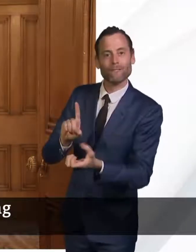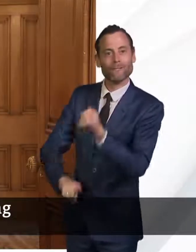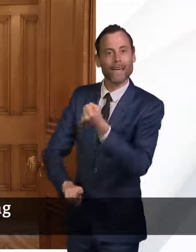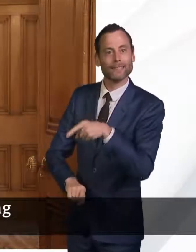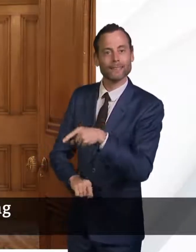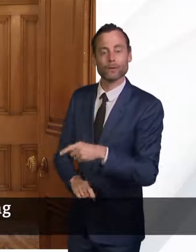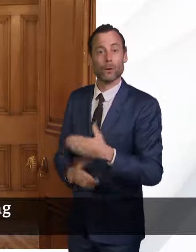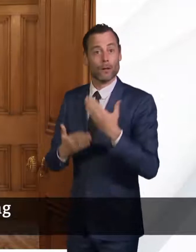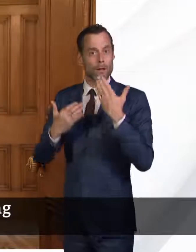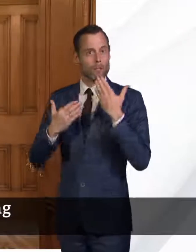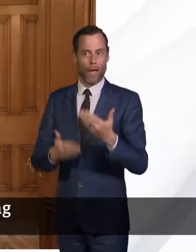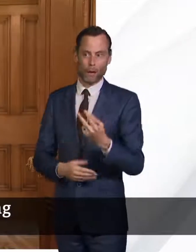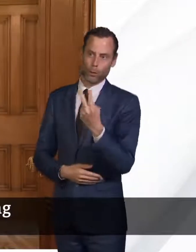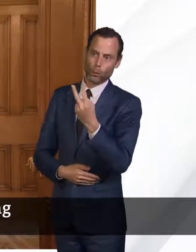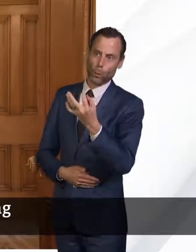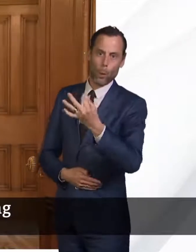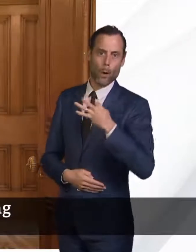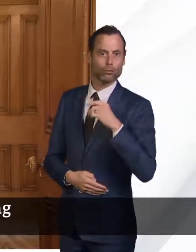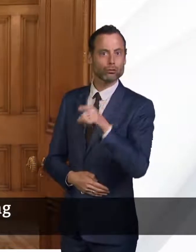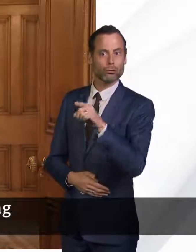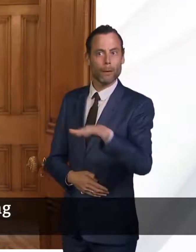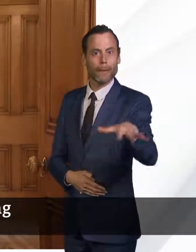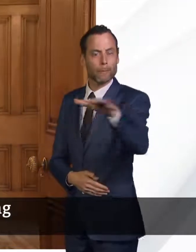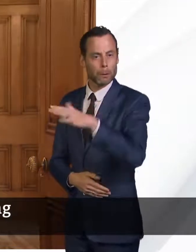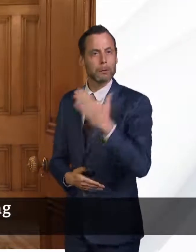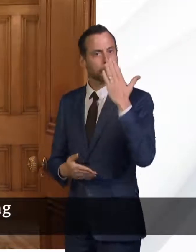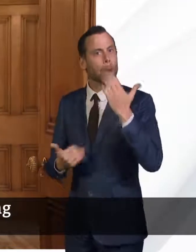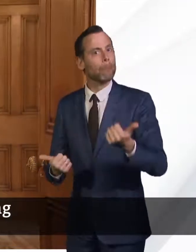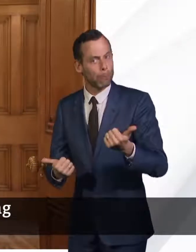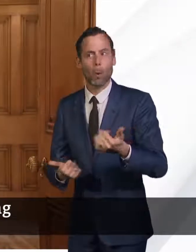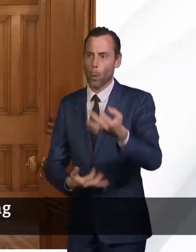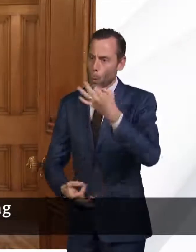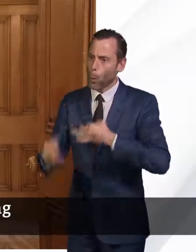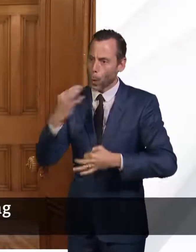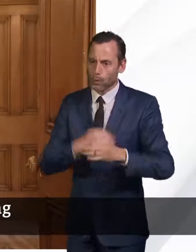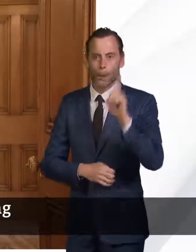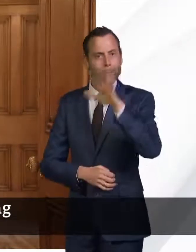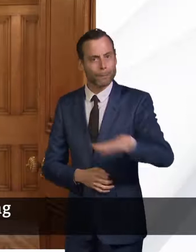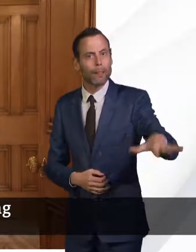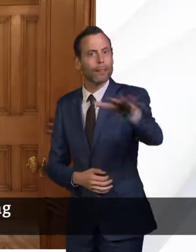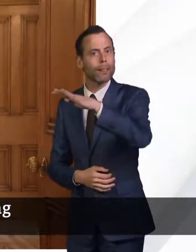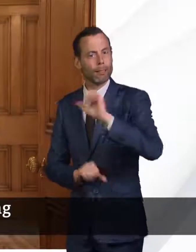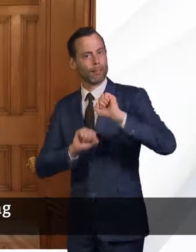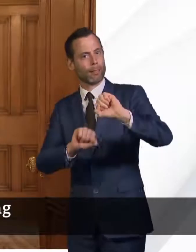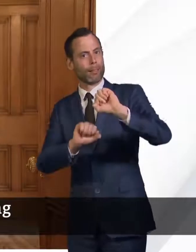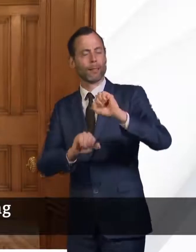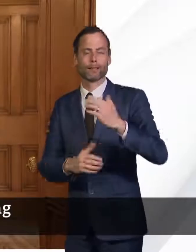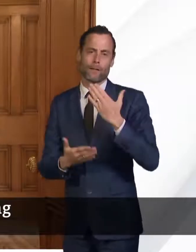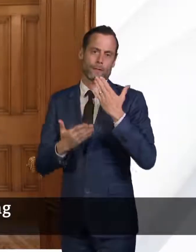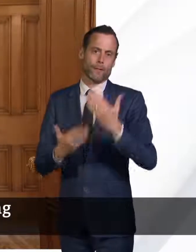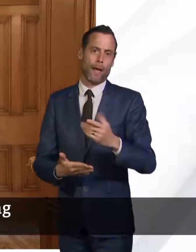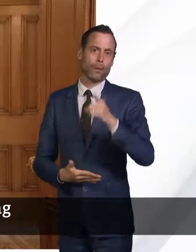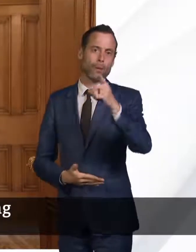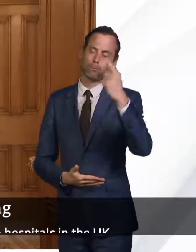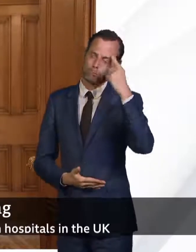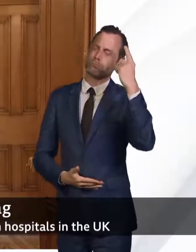public. I think that this is working well, having questions from members of the public. I'm very grateful to all those who've submitted, and